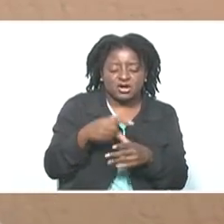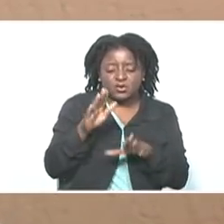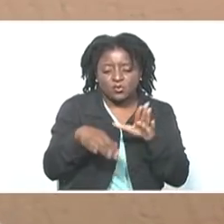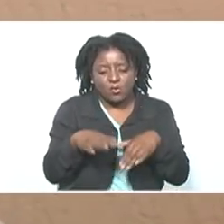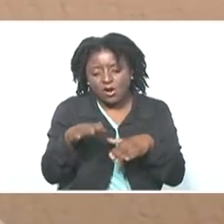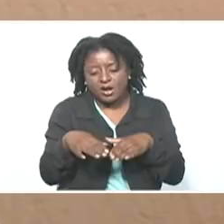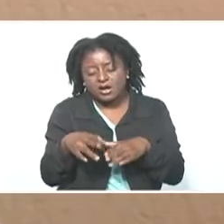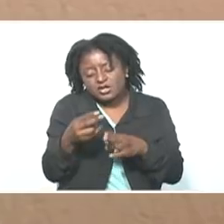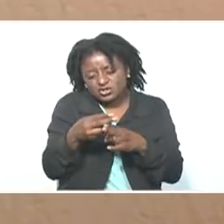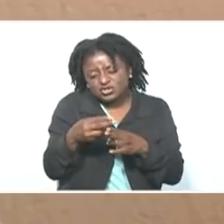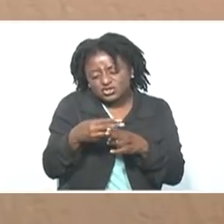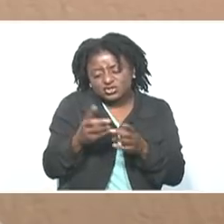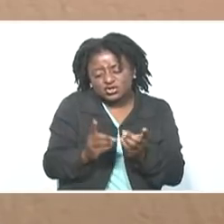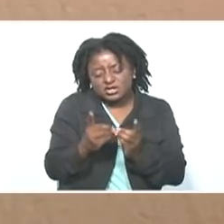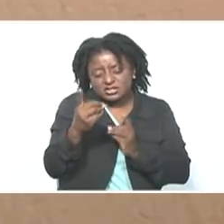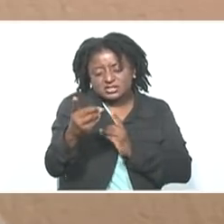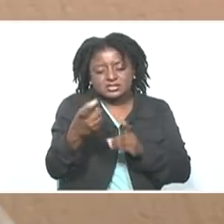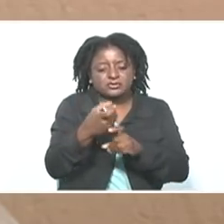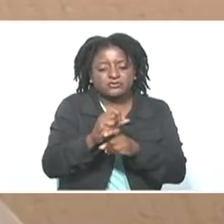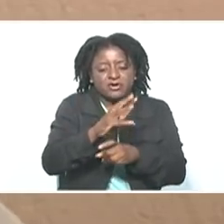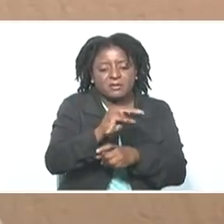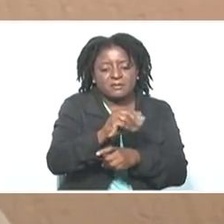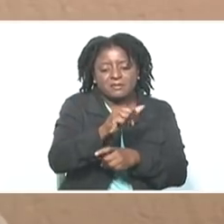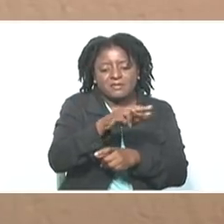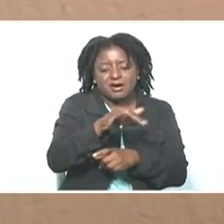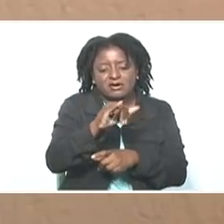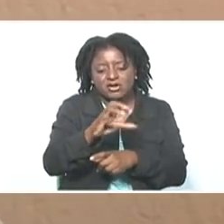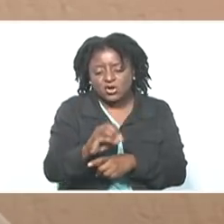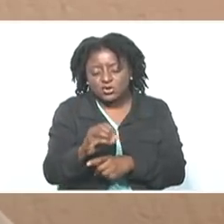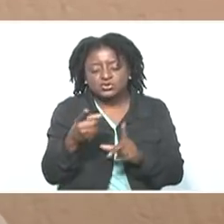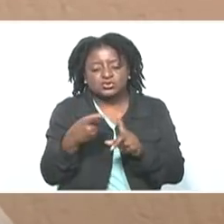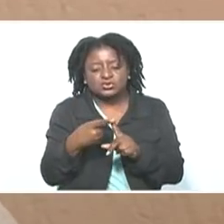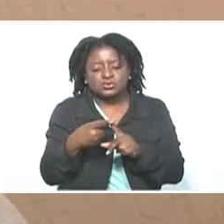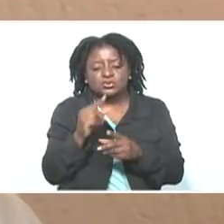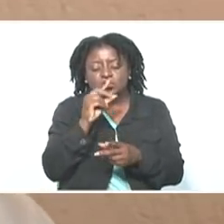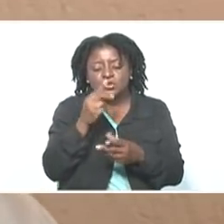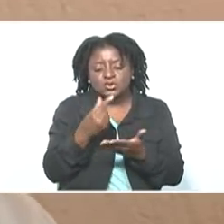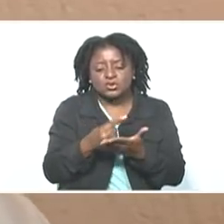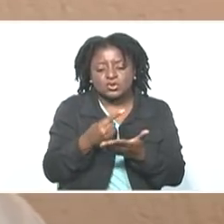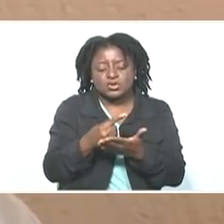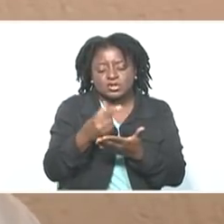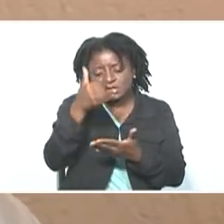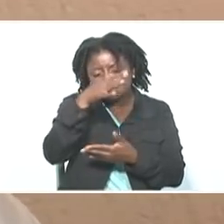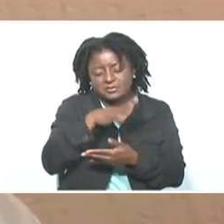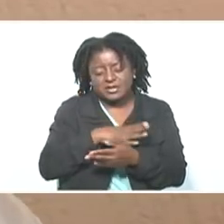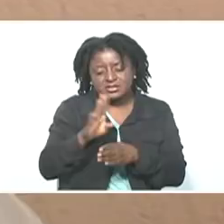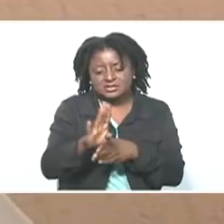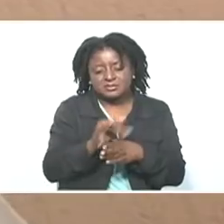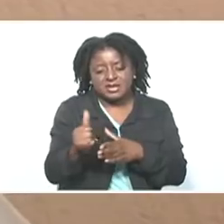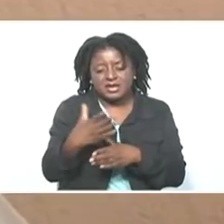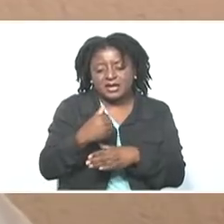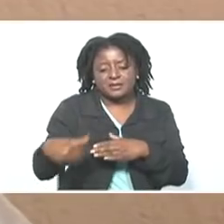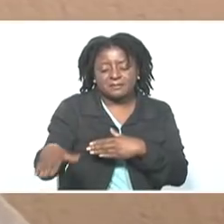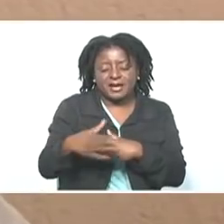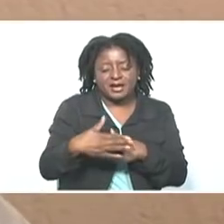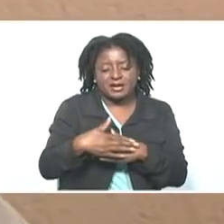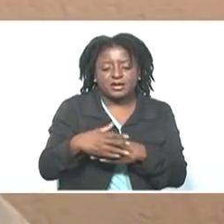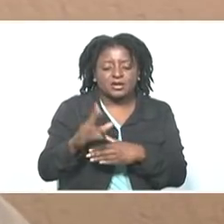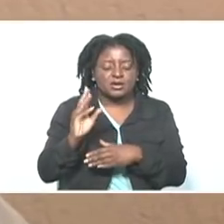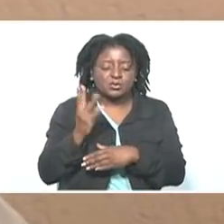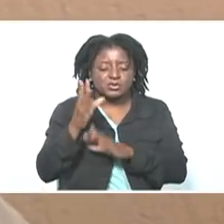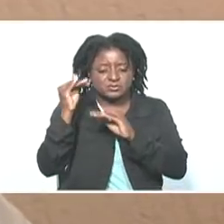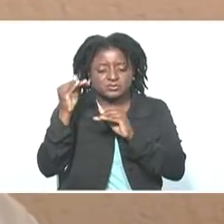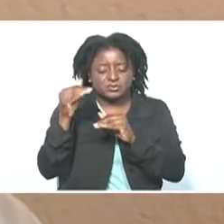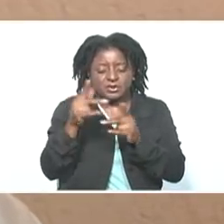Very short distance from Mario's to Goodman's Bay and back. So we're really looking forward to this public support and